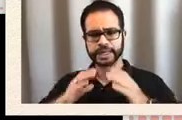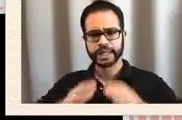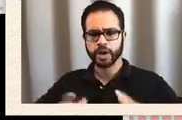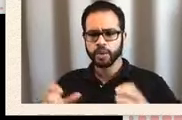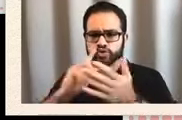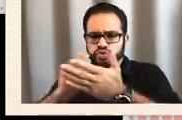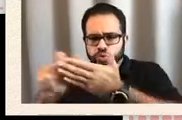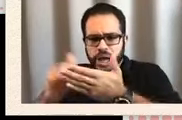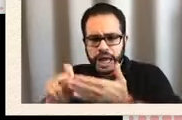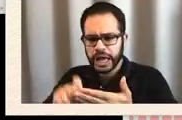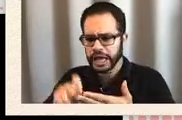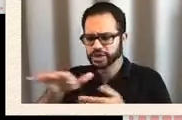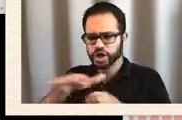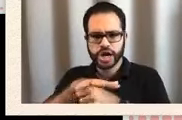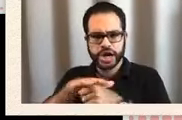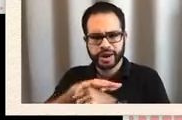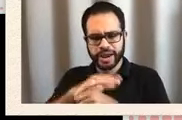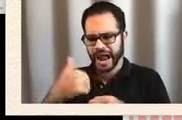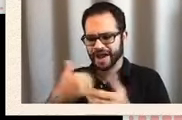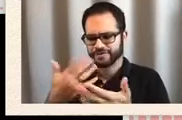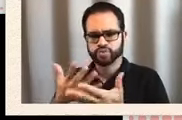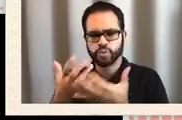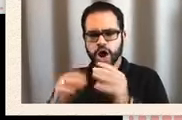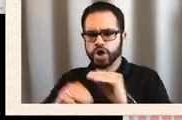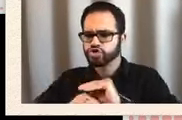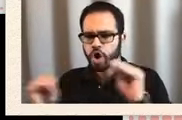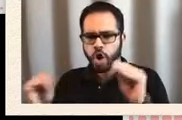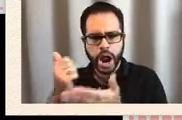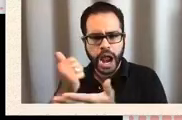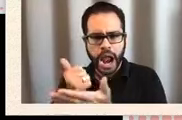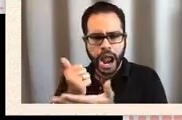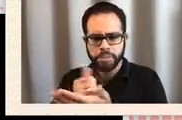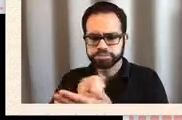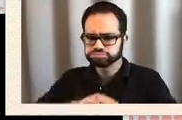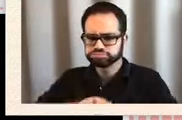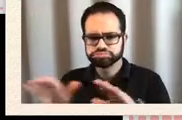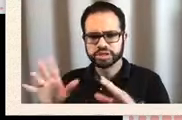don't want any help at all and they're just going to make their own decisions. Like, for example,